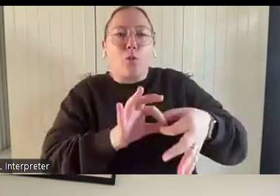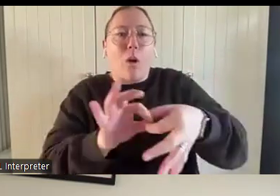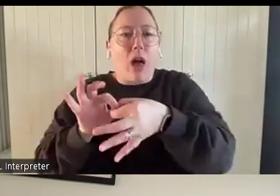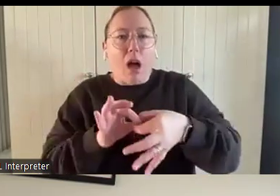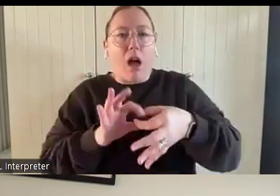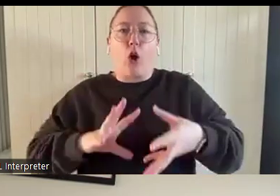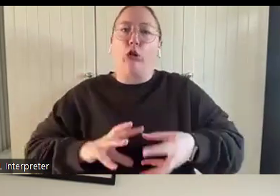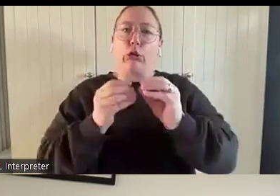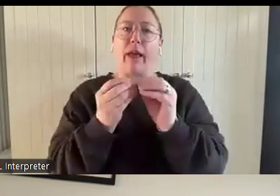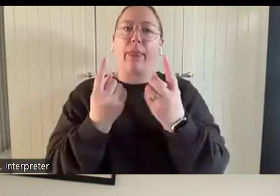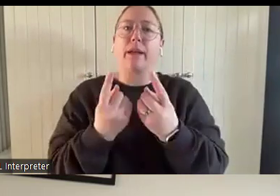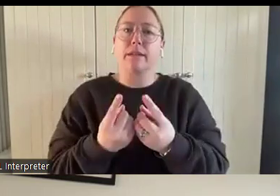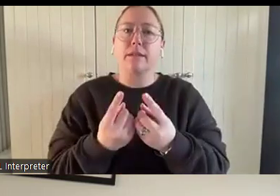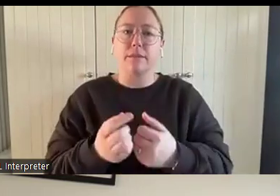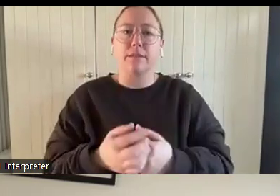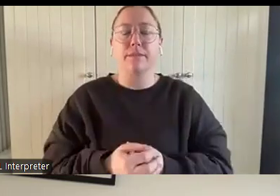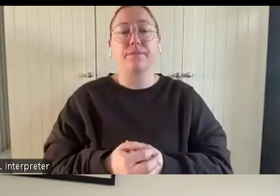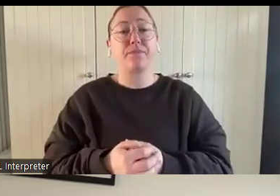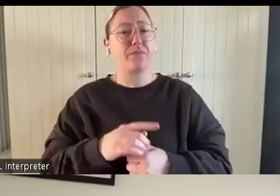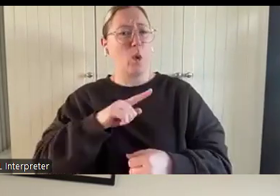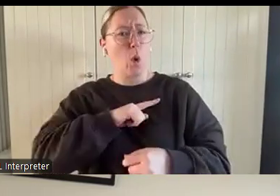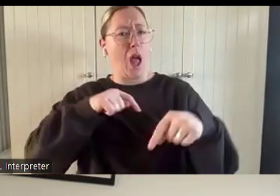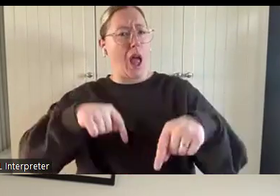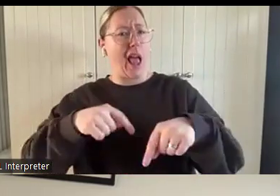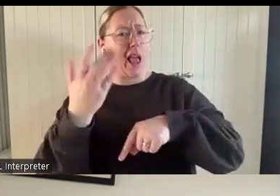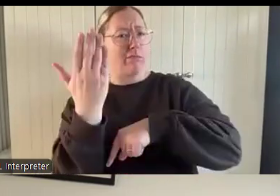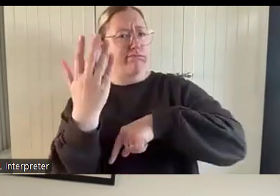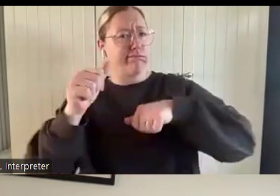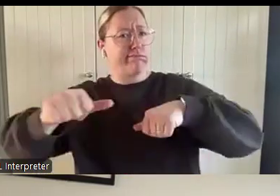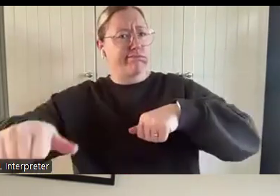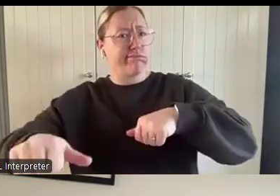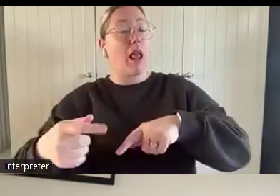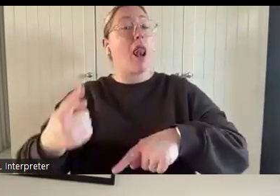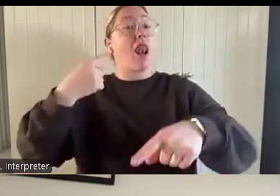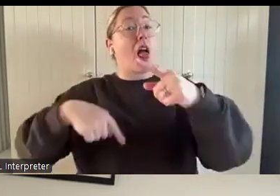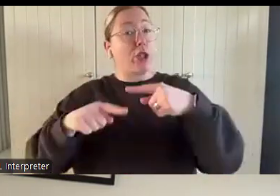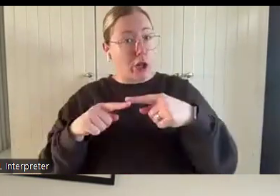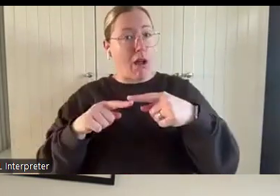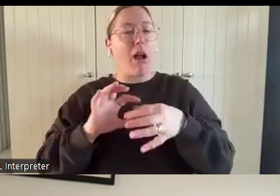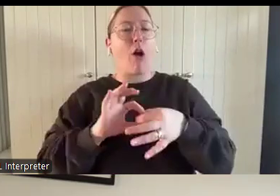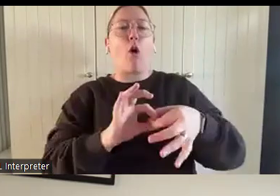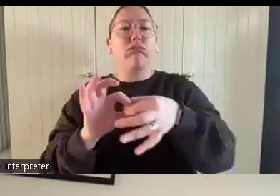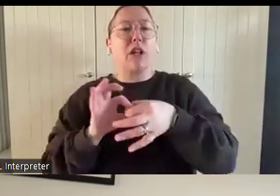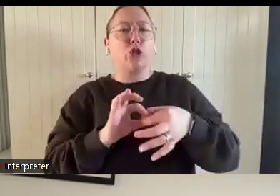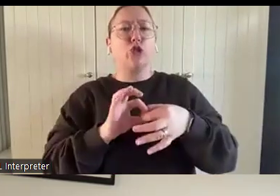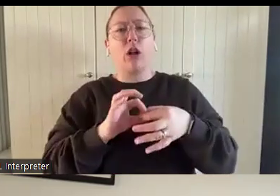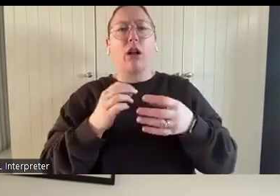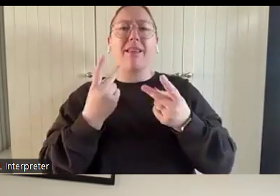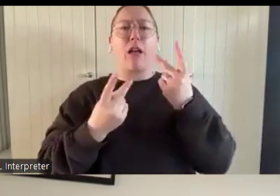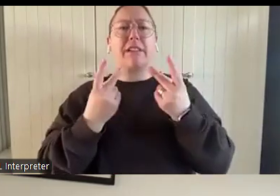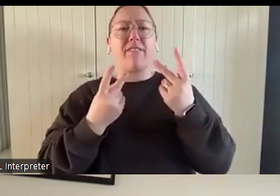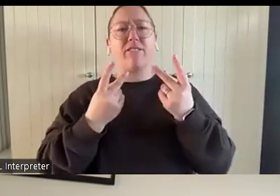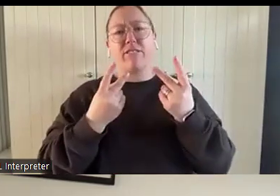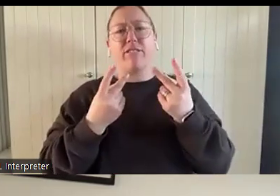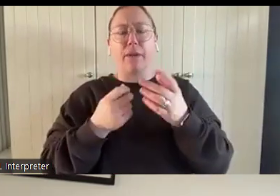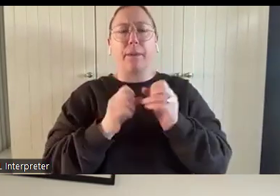this series is because last year we launched our resource called the Co-Production Narrative, aimed at the sports sector to